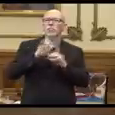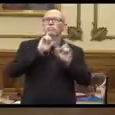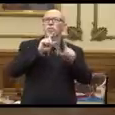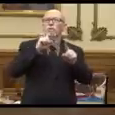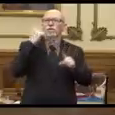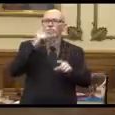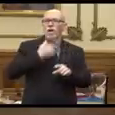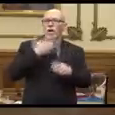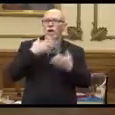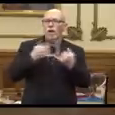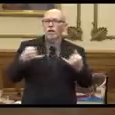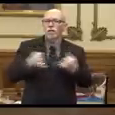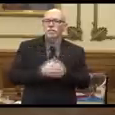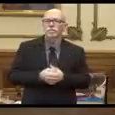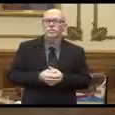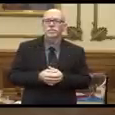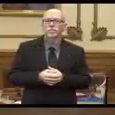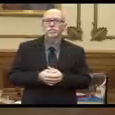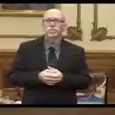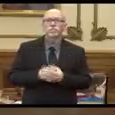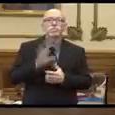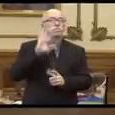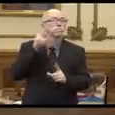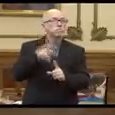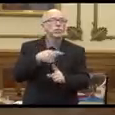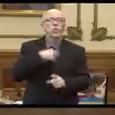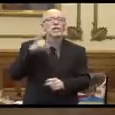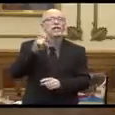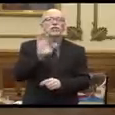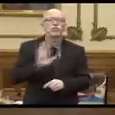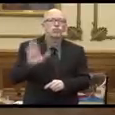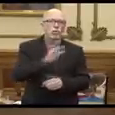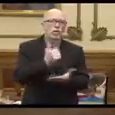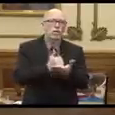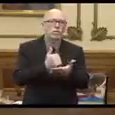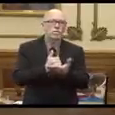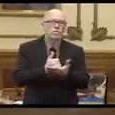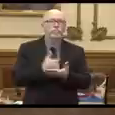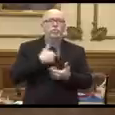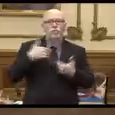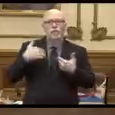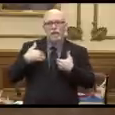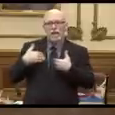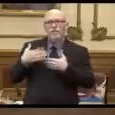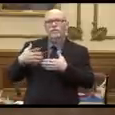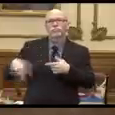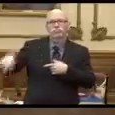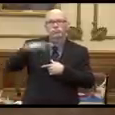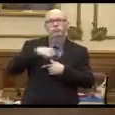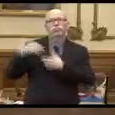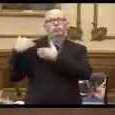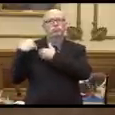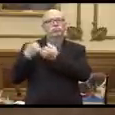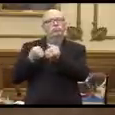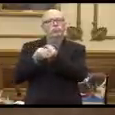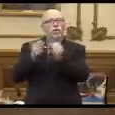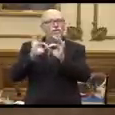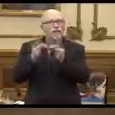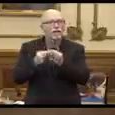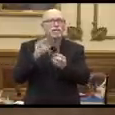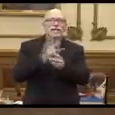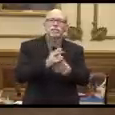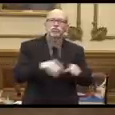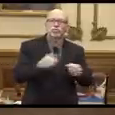hotline. In short, we need your help. We have a collective responsibility to support families and keep children